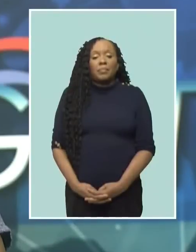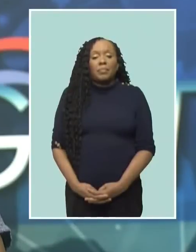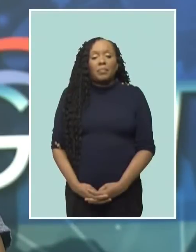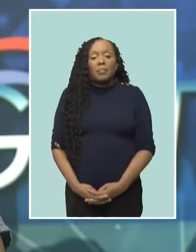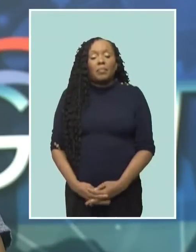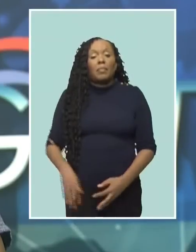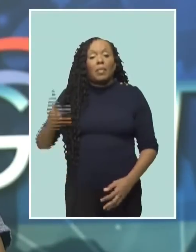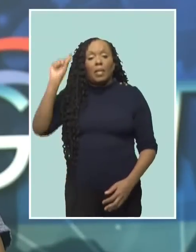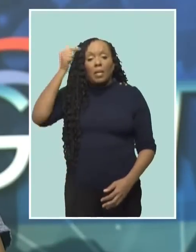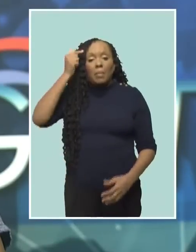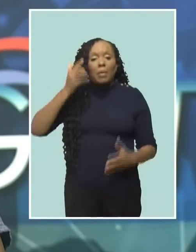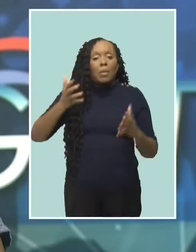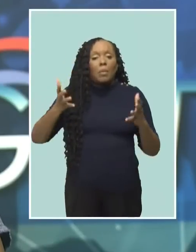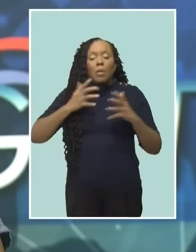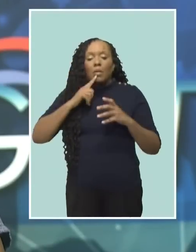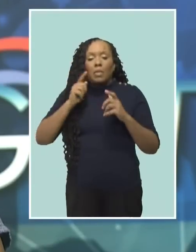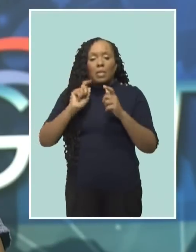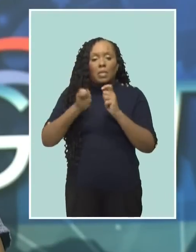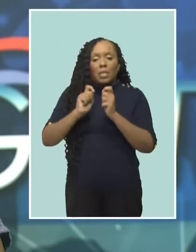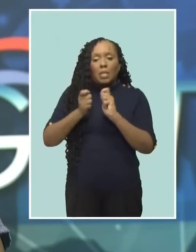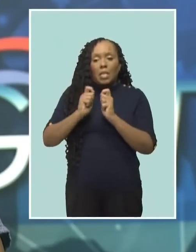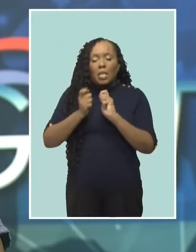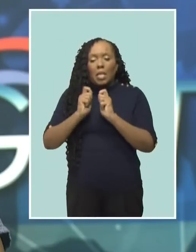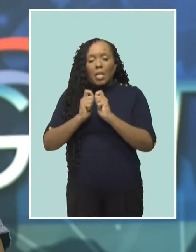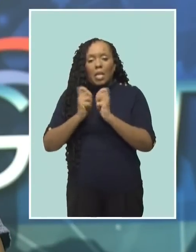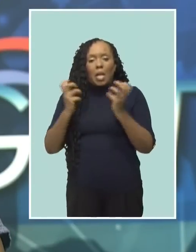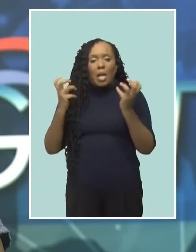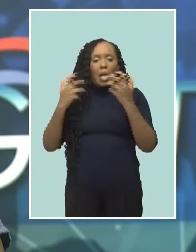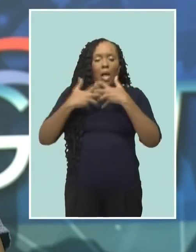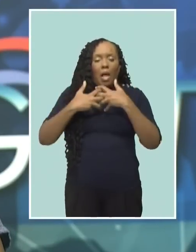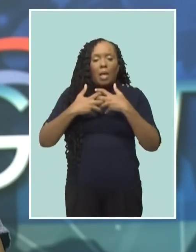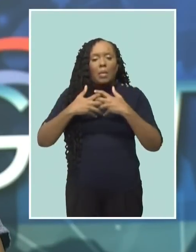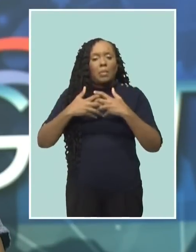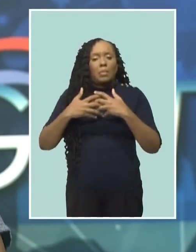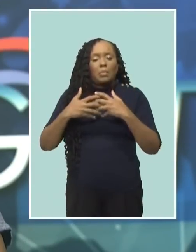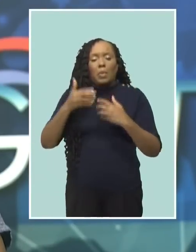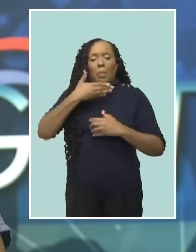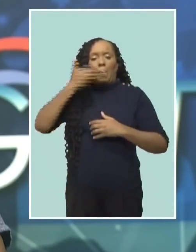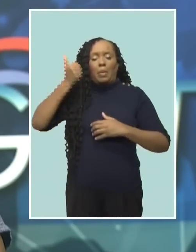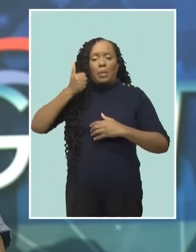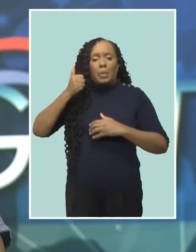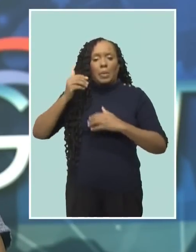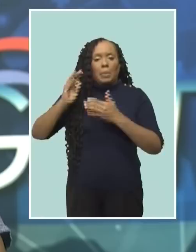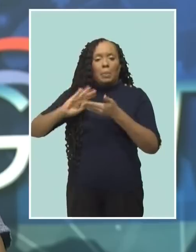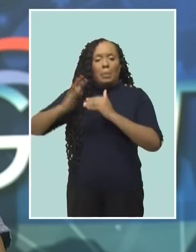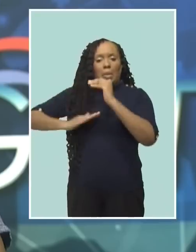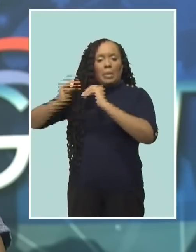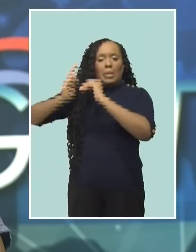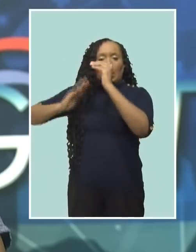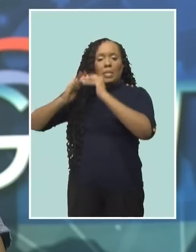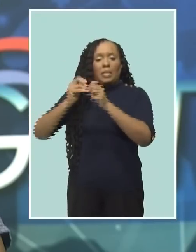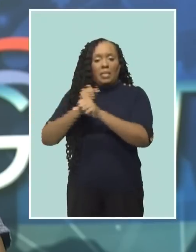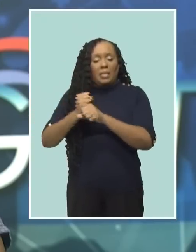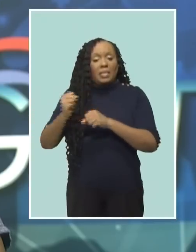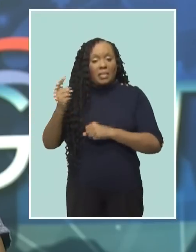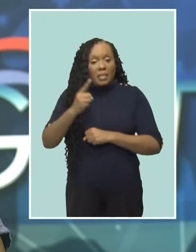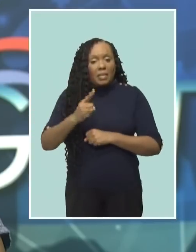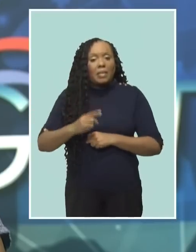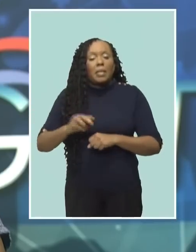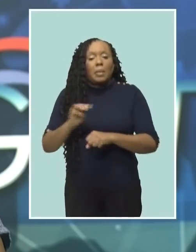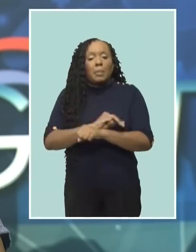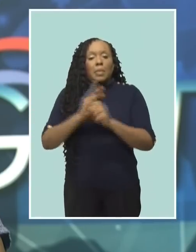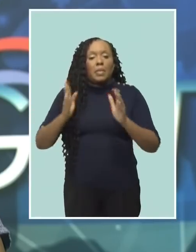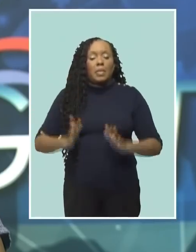Government is looking to tackle retrofitting its buildings by January next year. Minister in the Prime Minister's office with responsibility